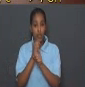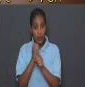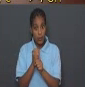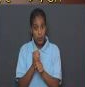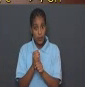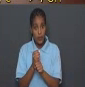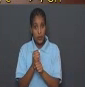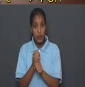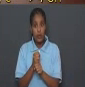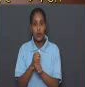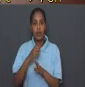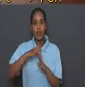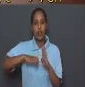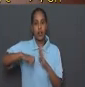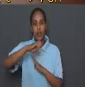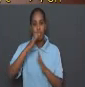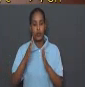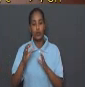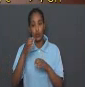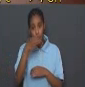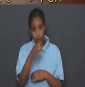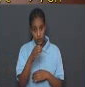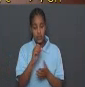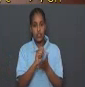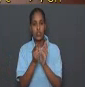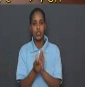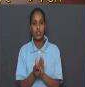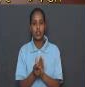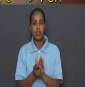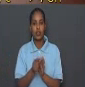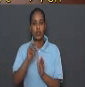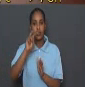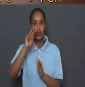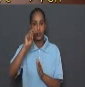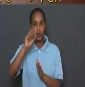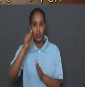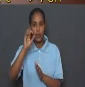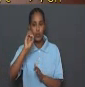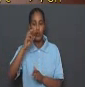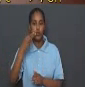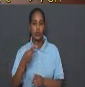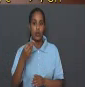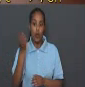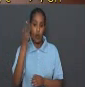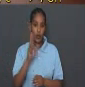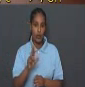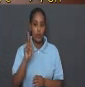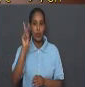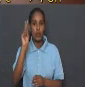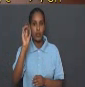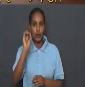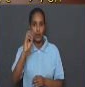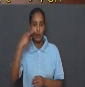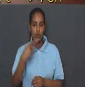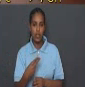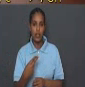cell is made up of an electrolyte solution such as sodium hydroxide